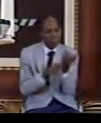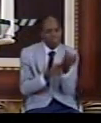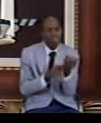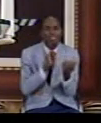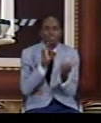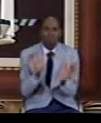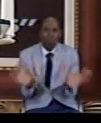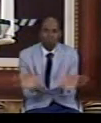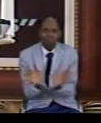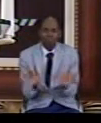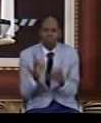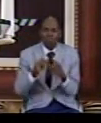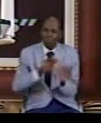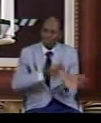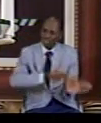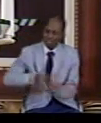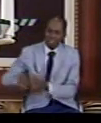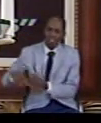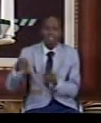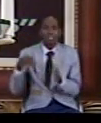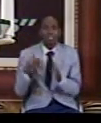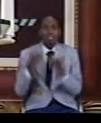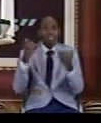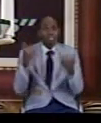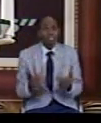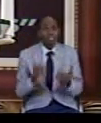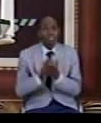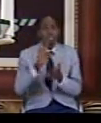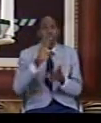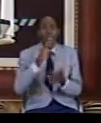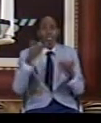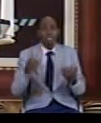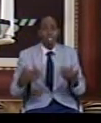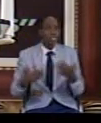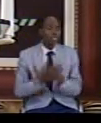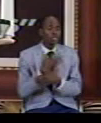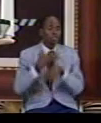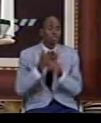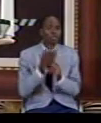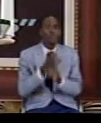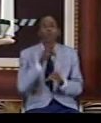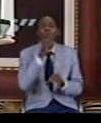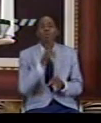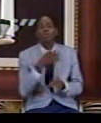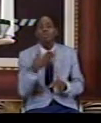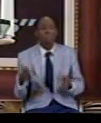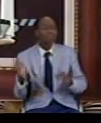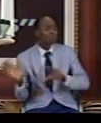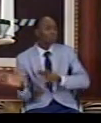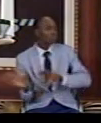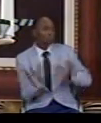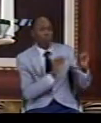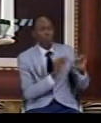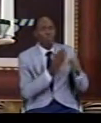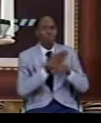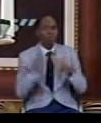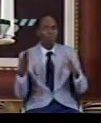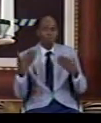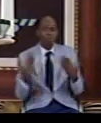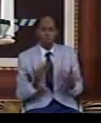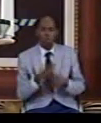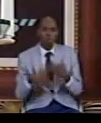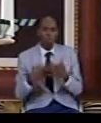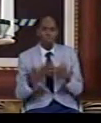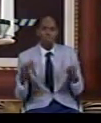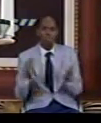word of God. Now that we're new creatures in Christ, all things pass away, all things become new, and self wants us to disregard